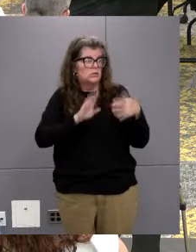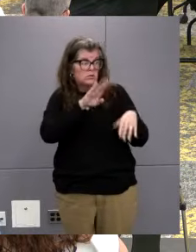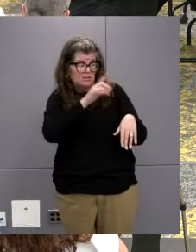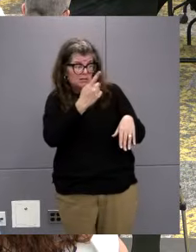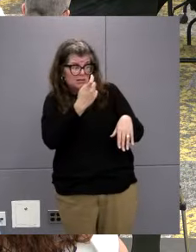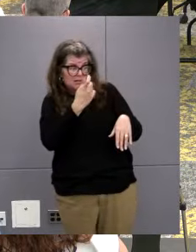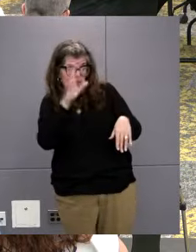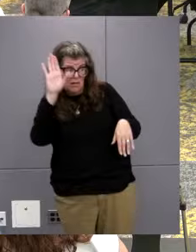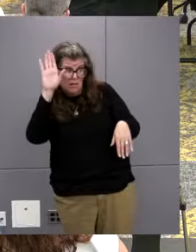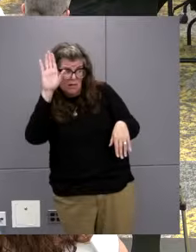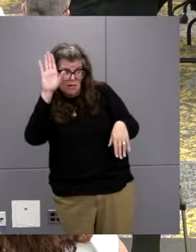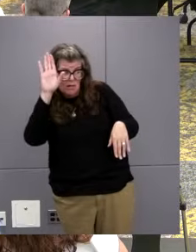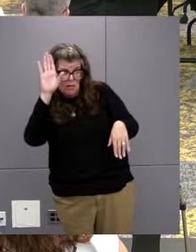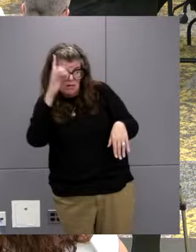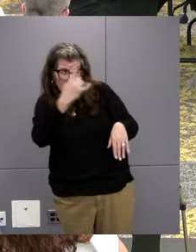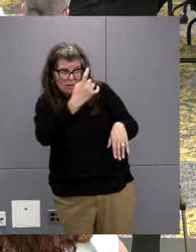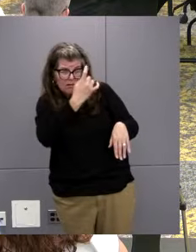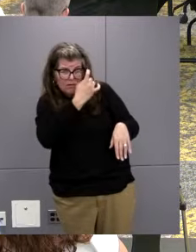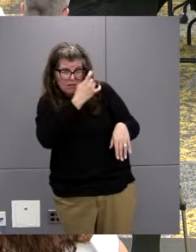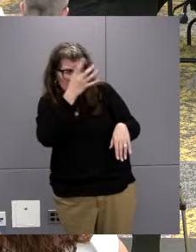You okay with that,